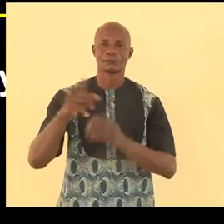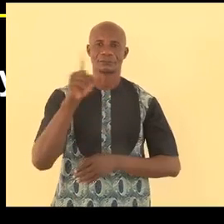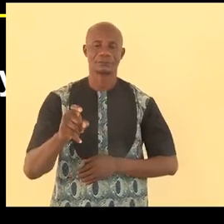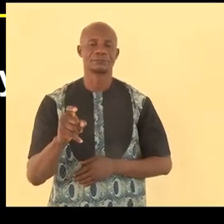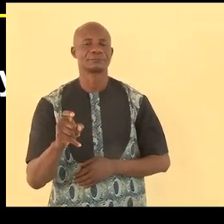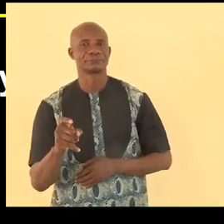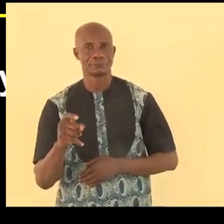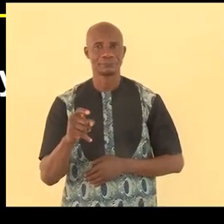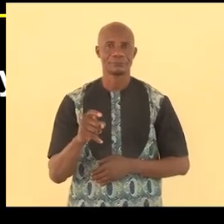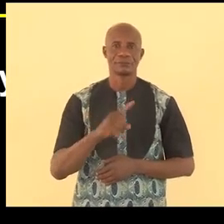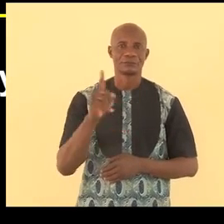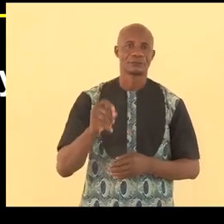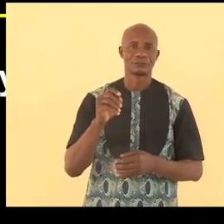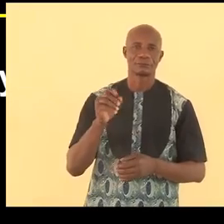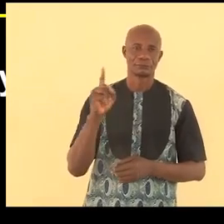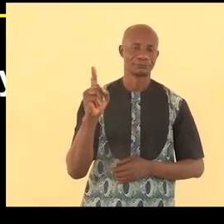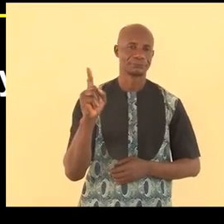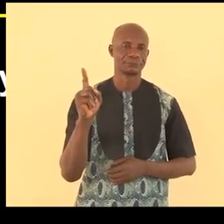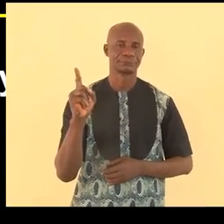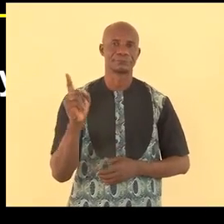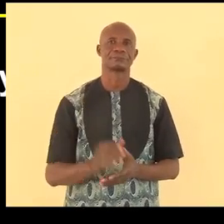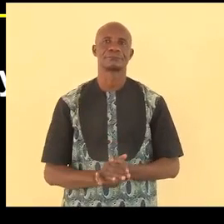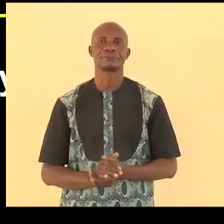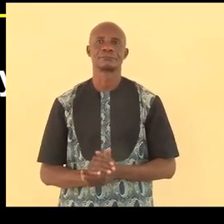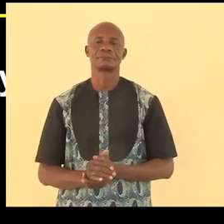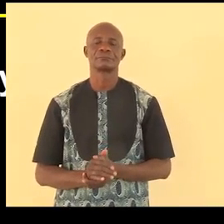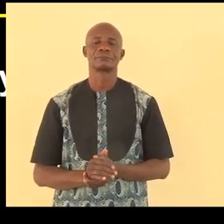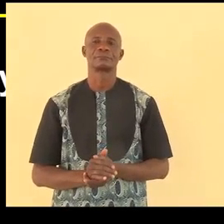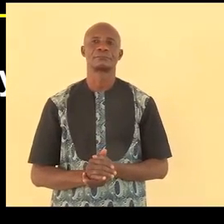Lead questions. Question one: